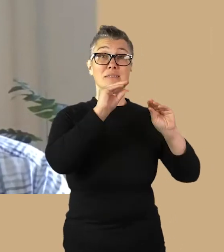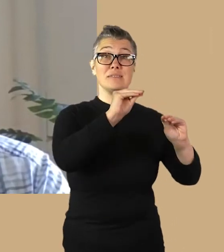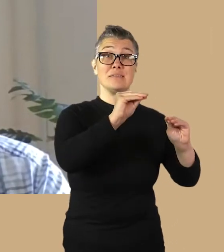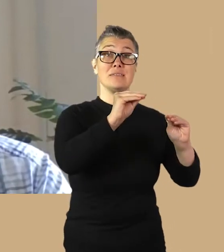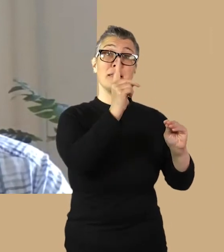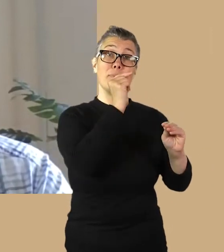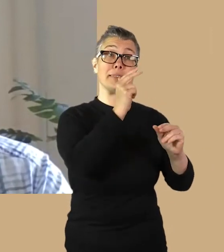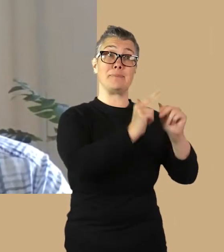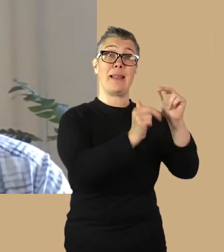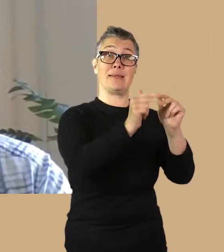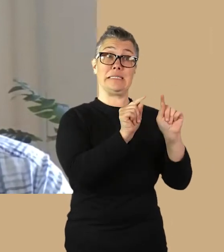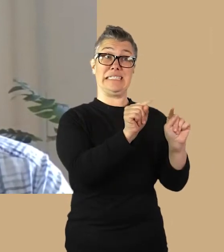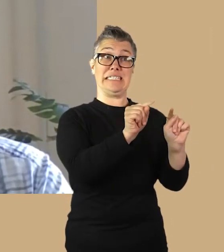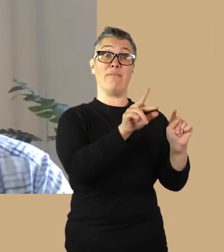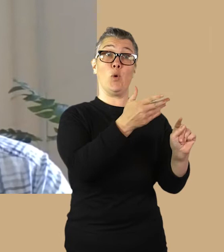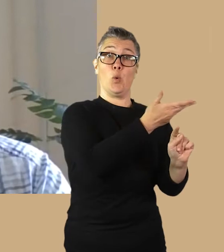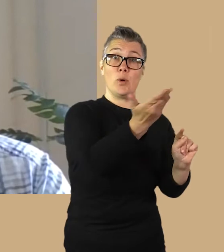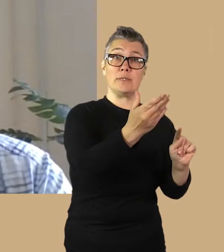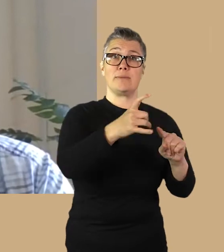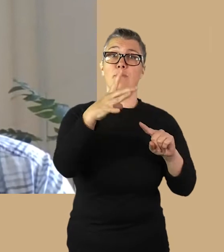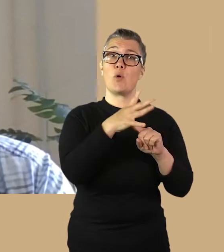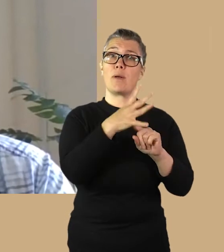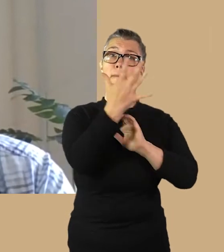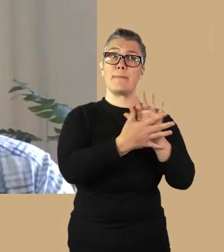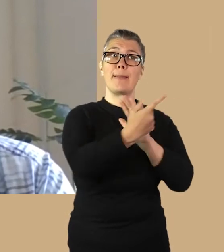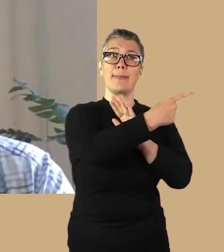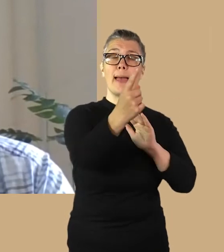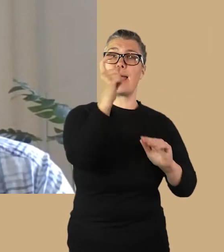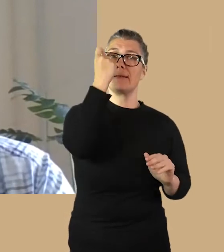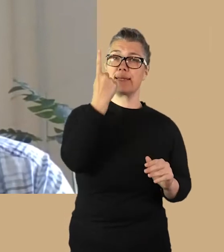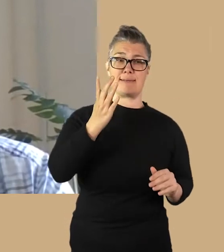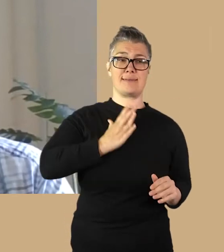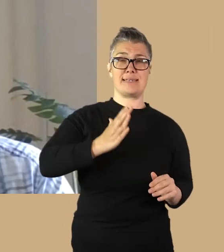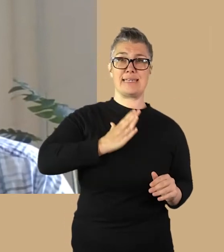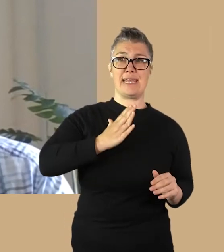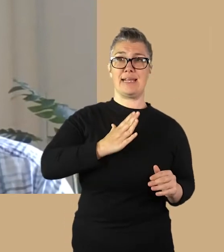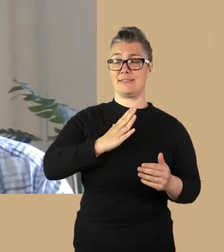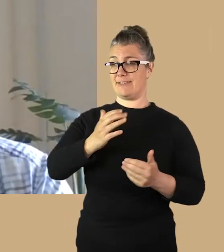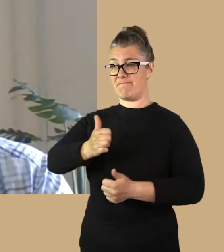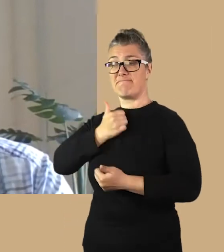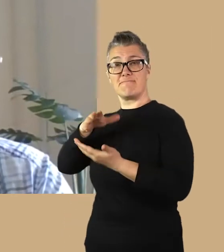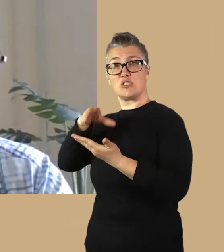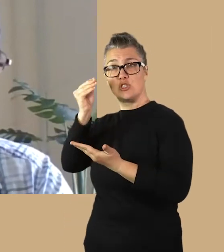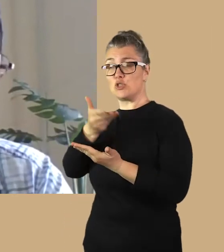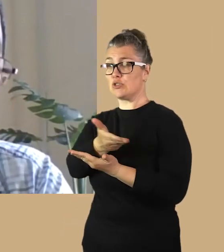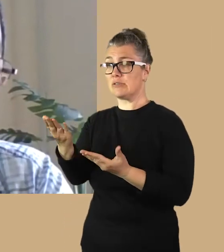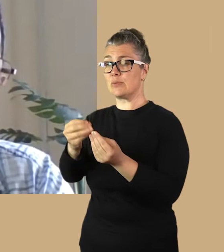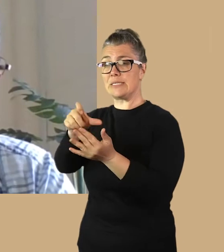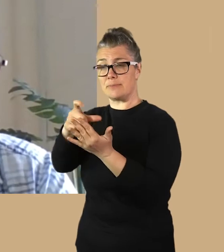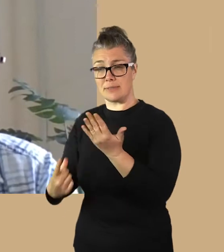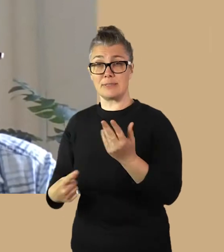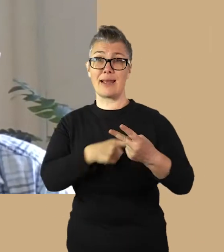in the field of disability is important so that they understand the needs of students with